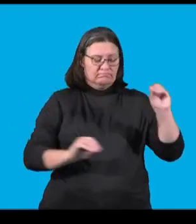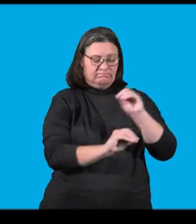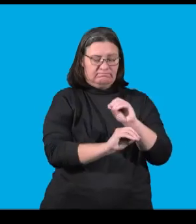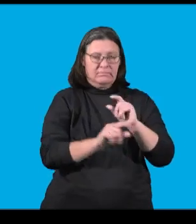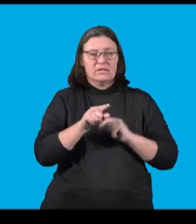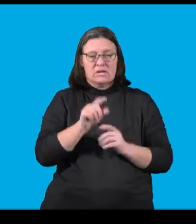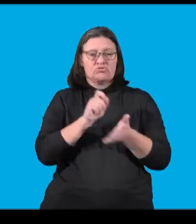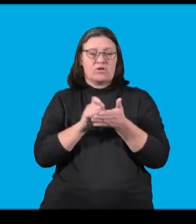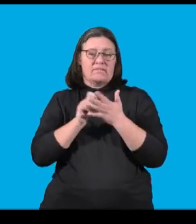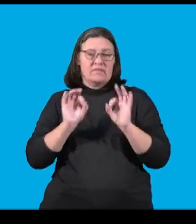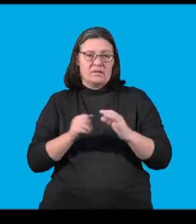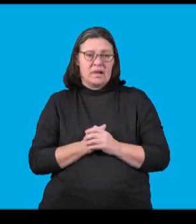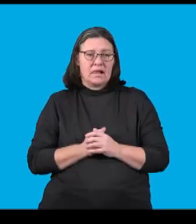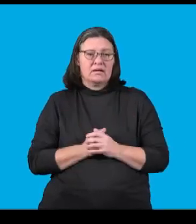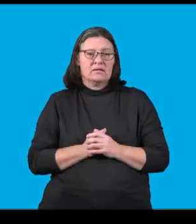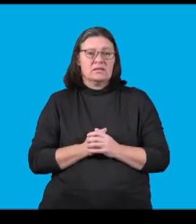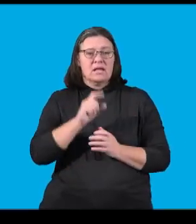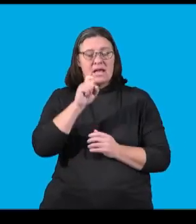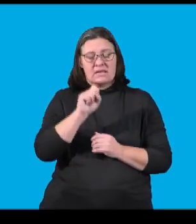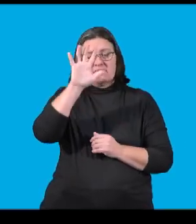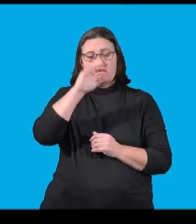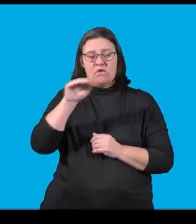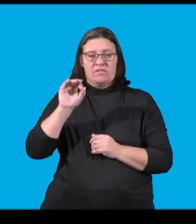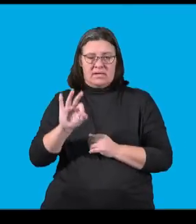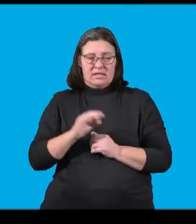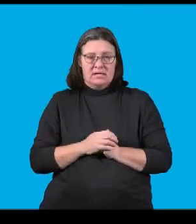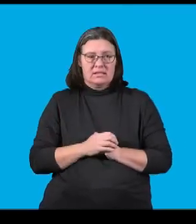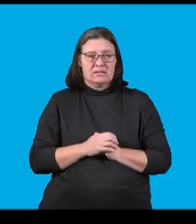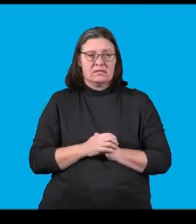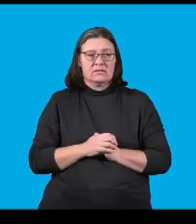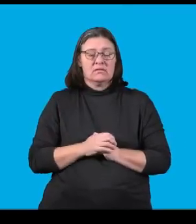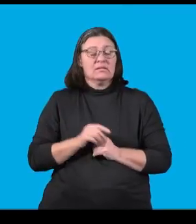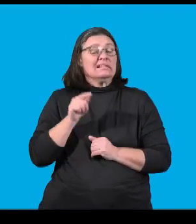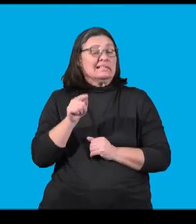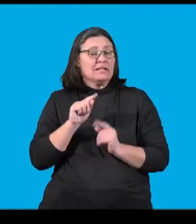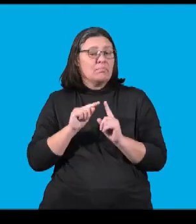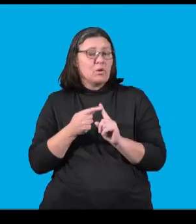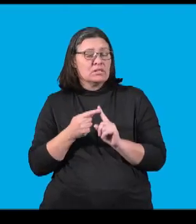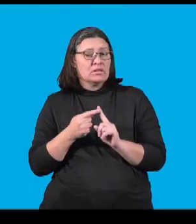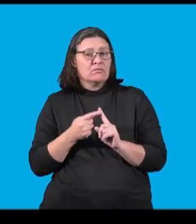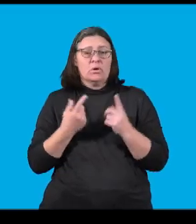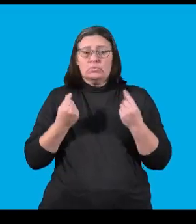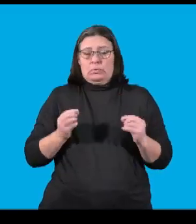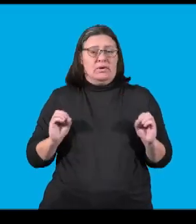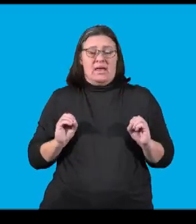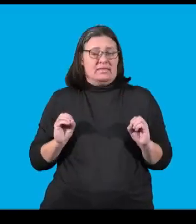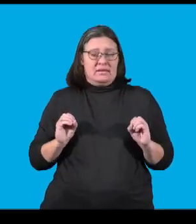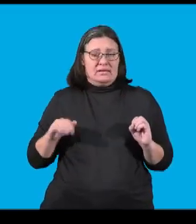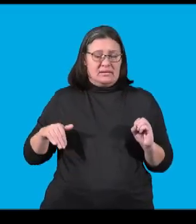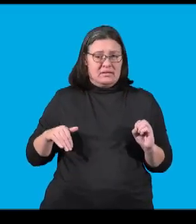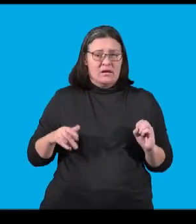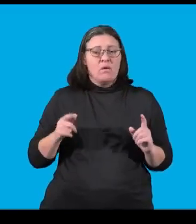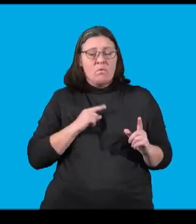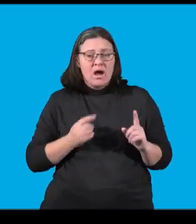correctly transpose or transcribe this. So this would become x to the power 5 over 3. At this point, remember you haven't done